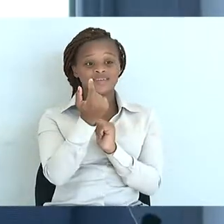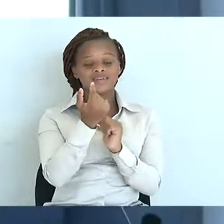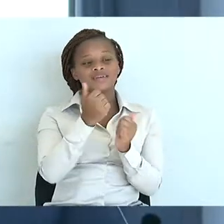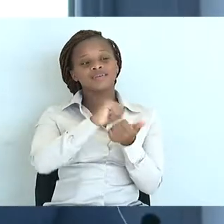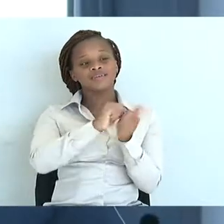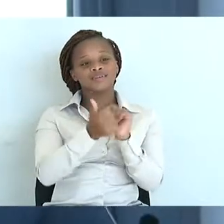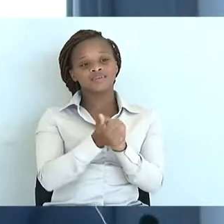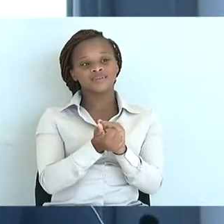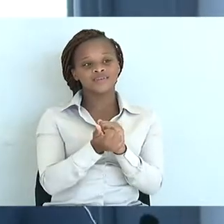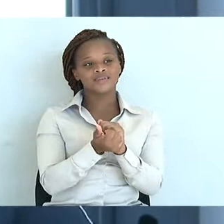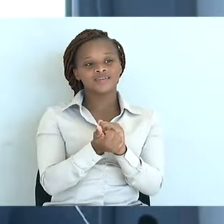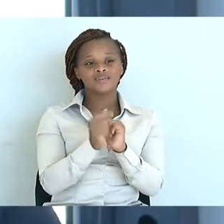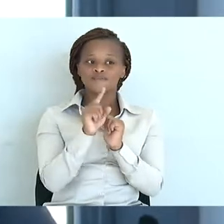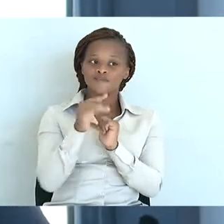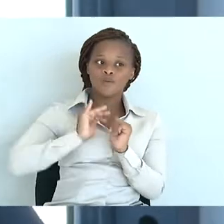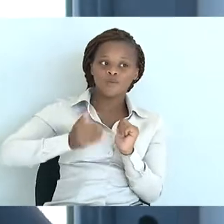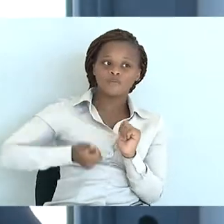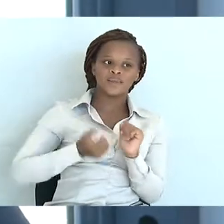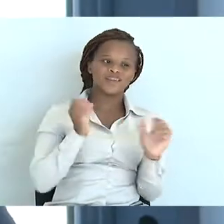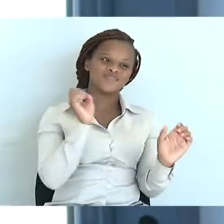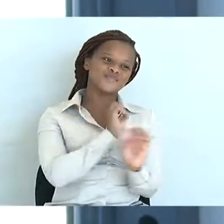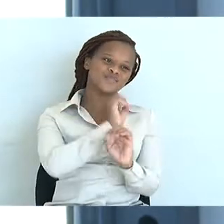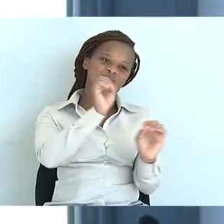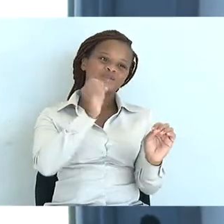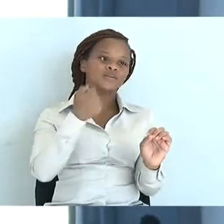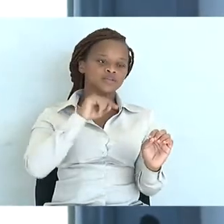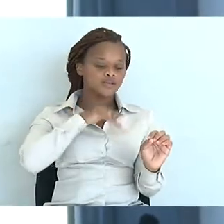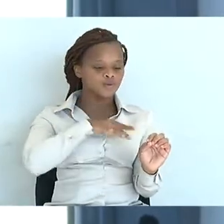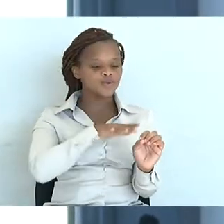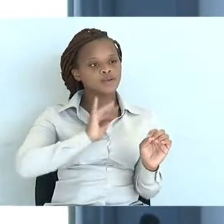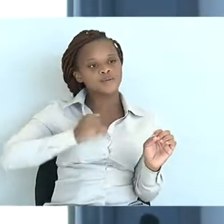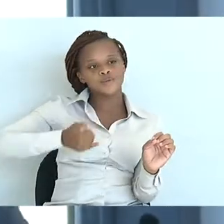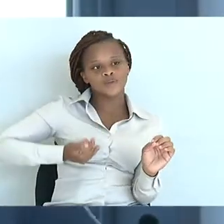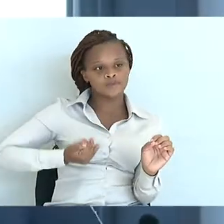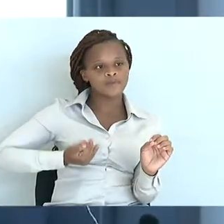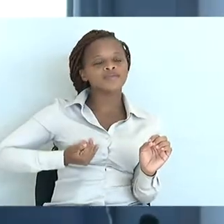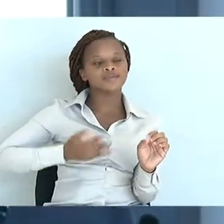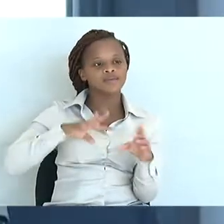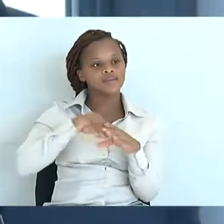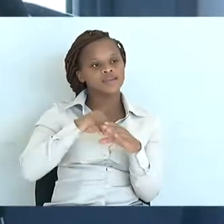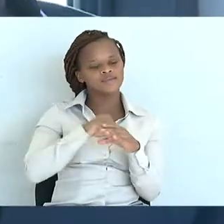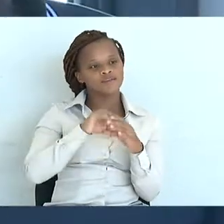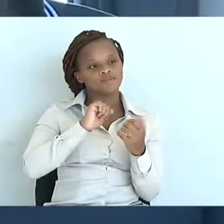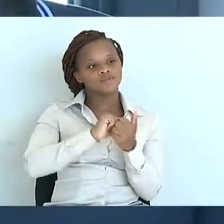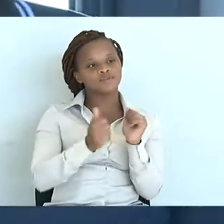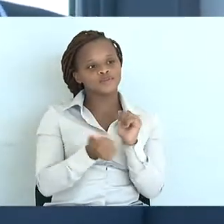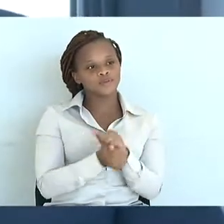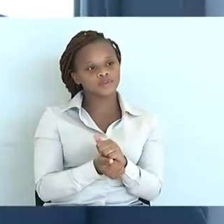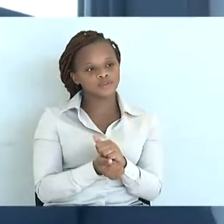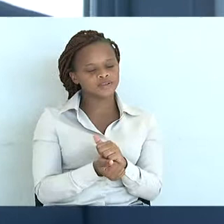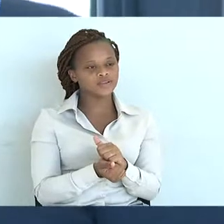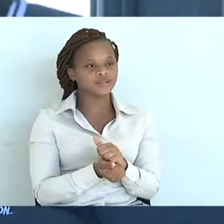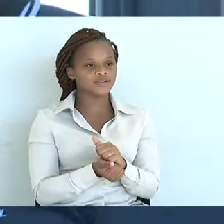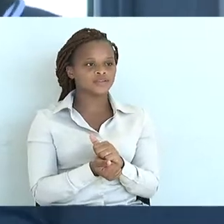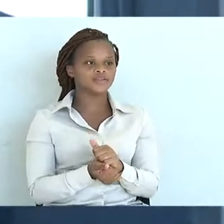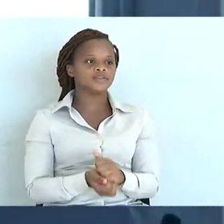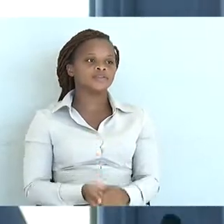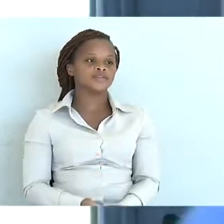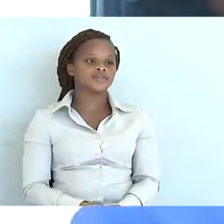district. We want women to be involved in sports, but there's no budget. There is sports budget for women. Thank you, ma'am.